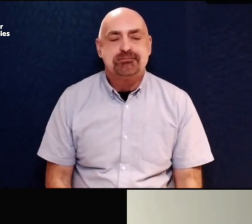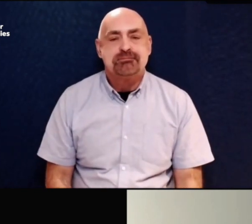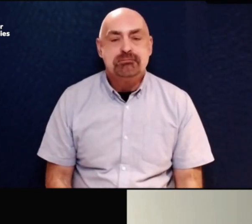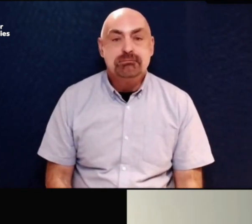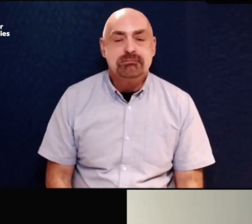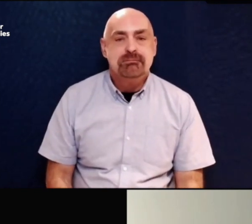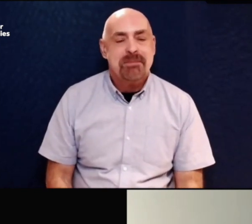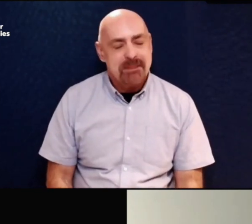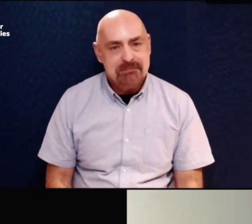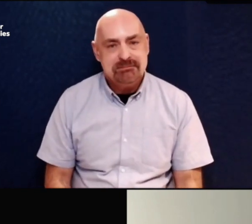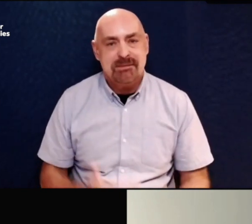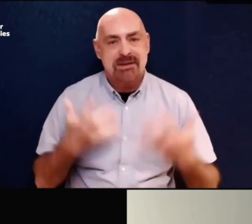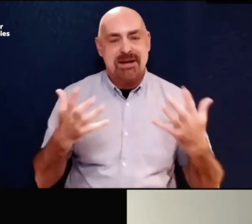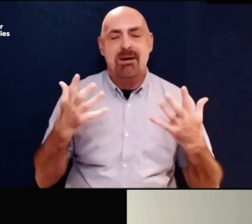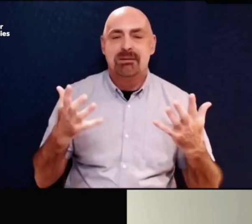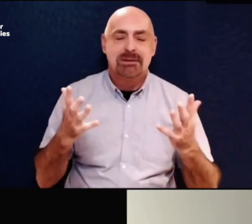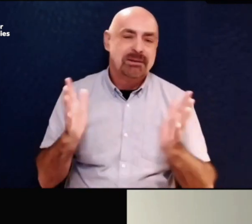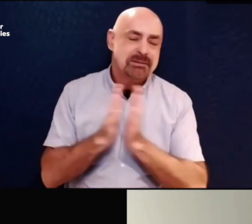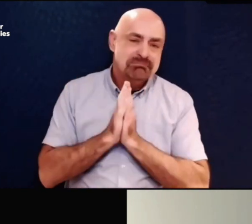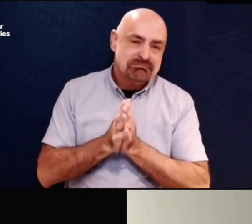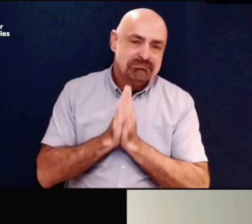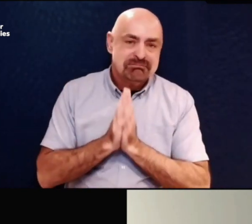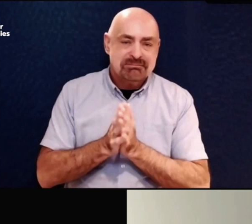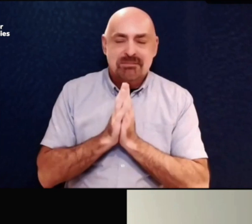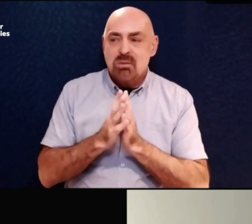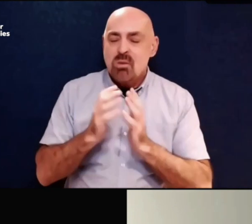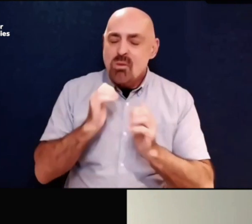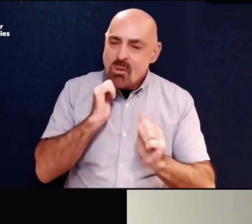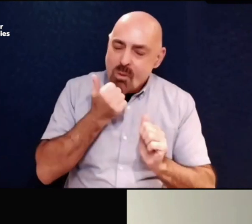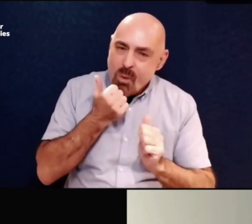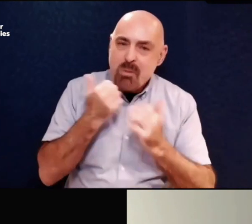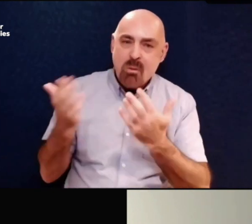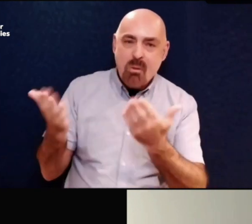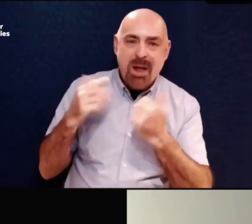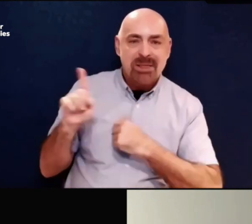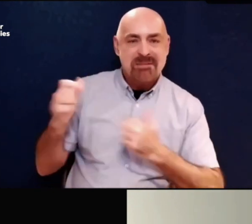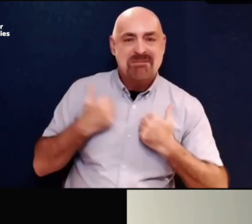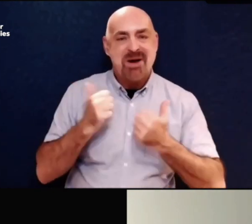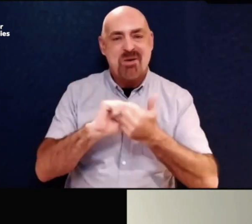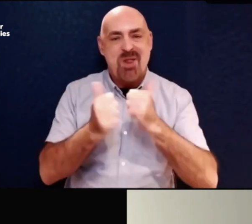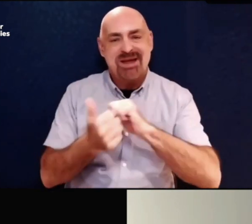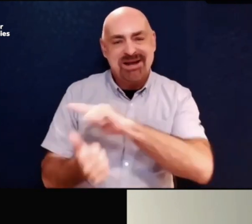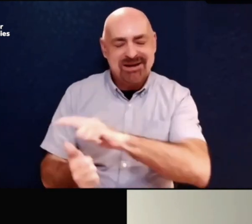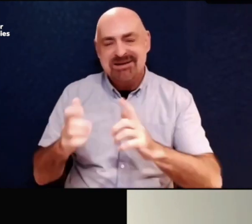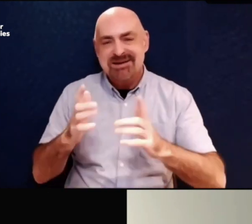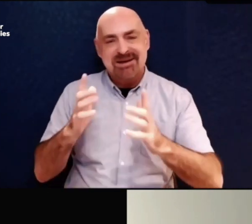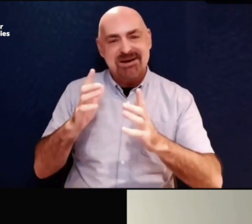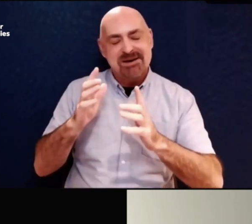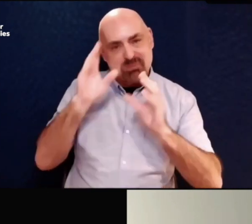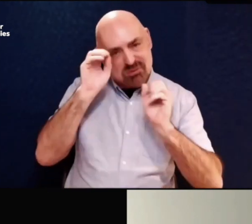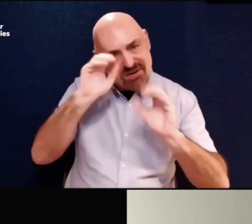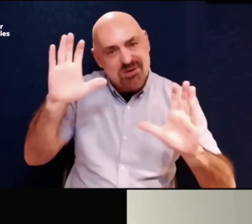Now, I'd like to extend a very, very warm welcome to my colleague, Professor Paul